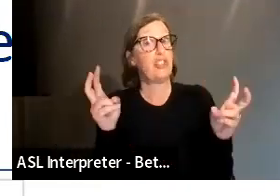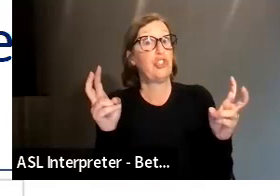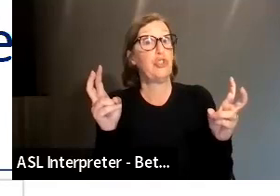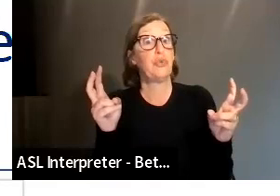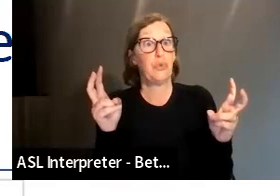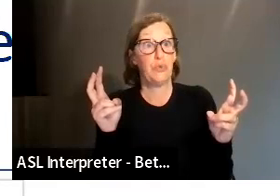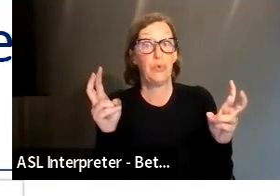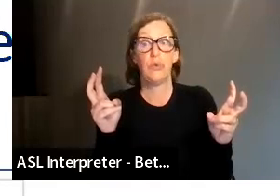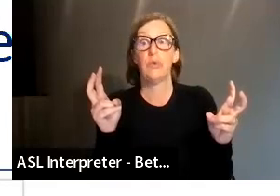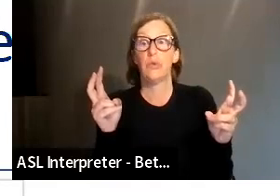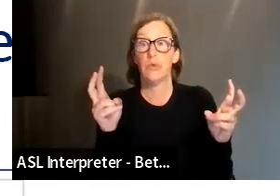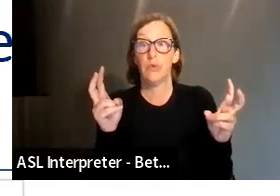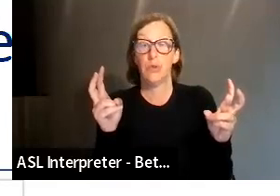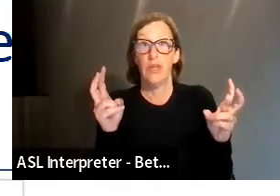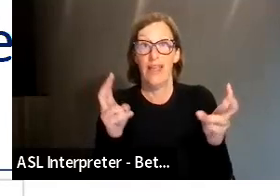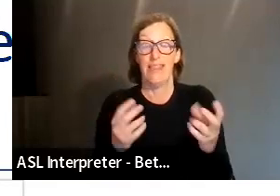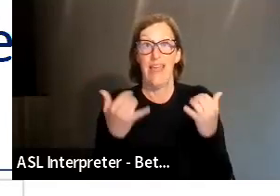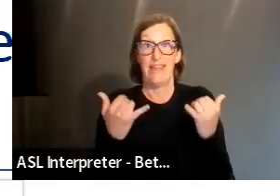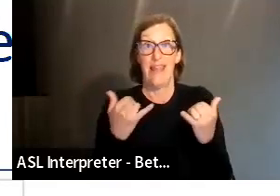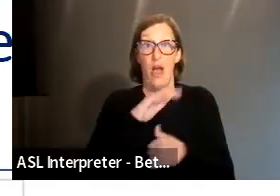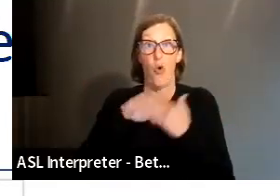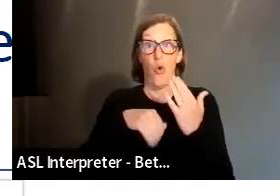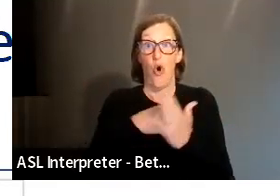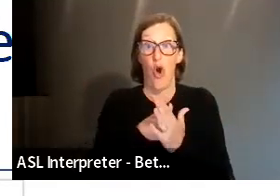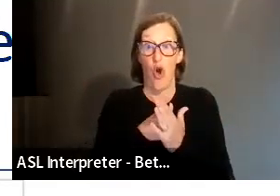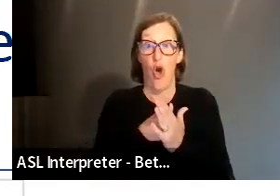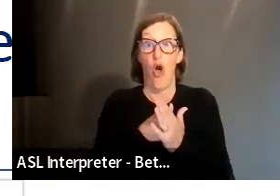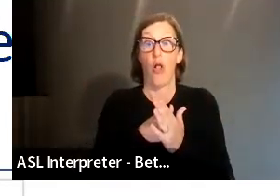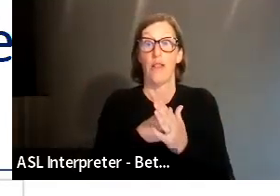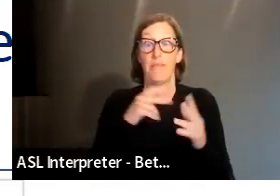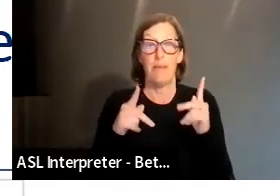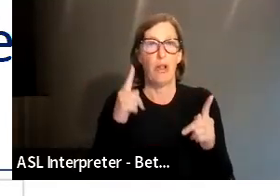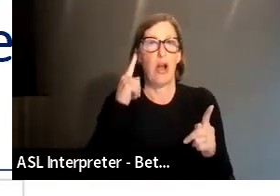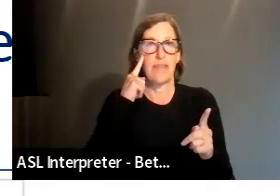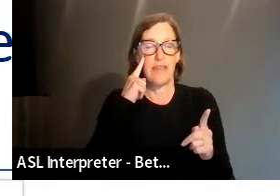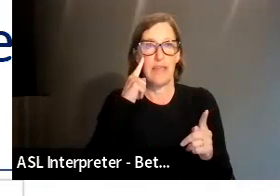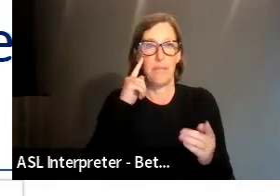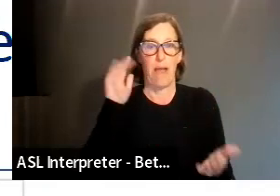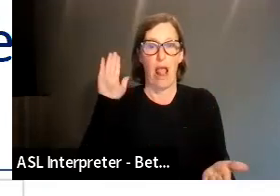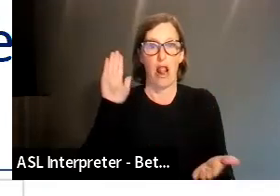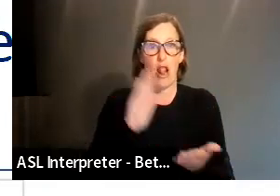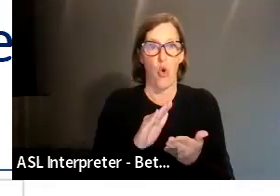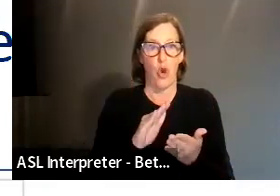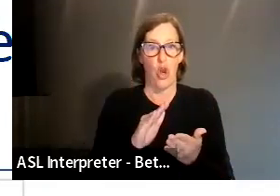nowadays all investors are dealing by lowering and regulating the